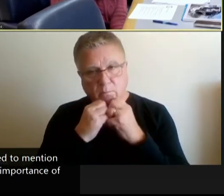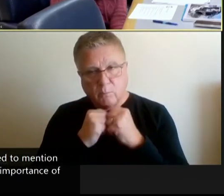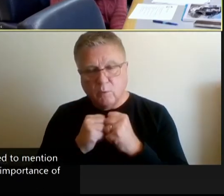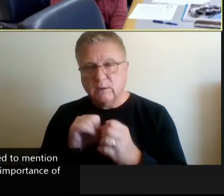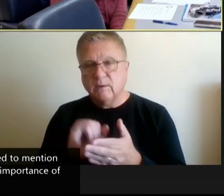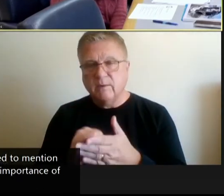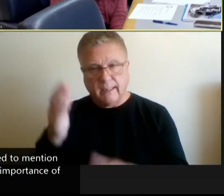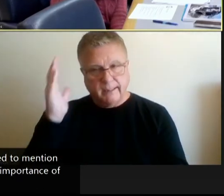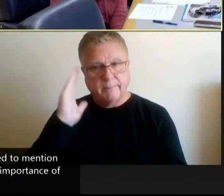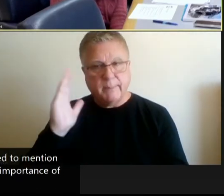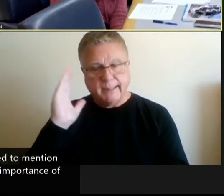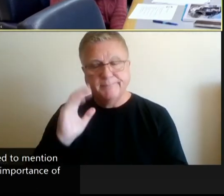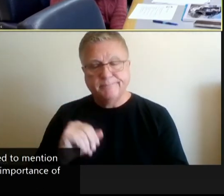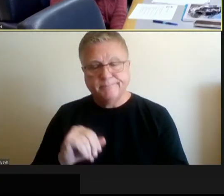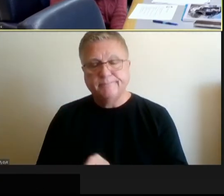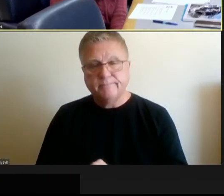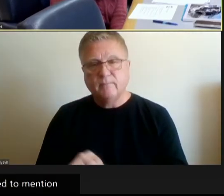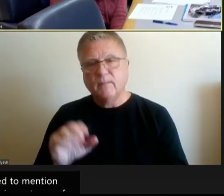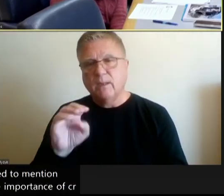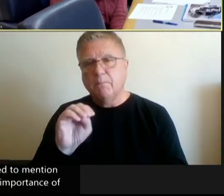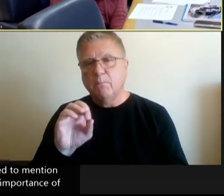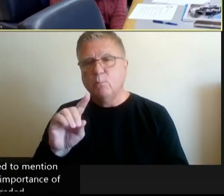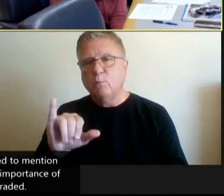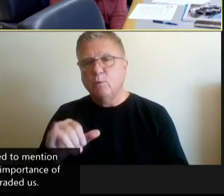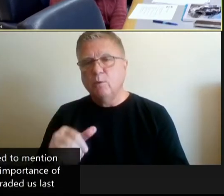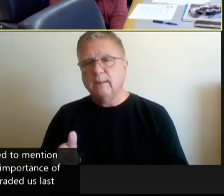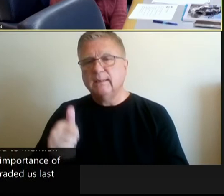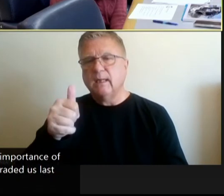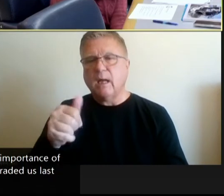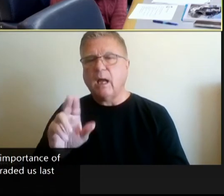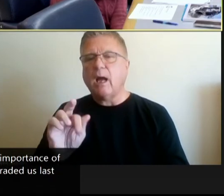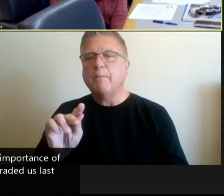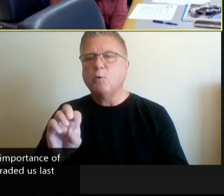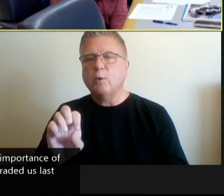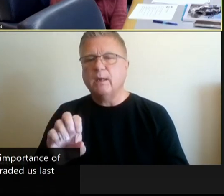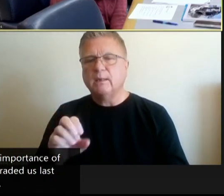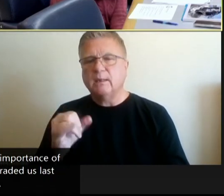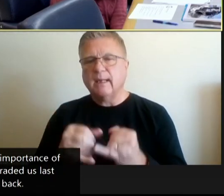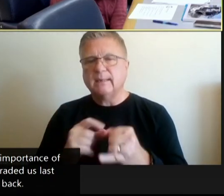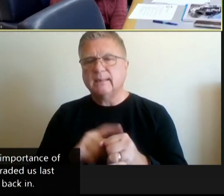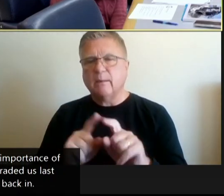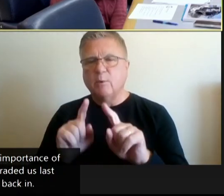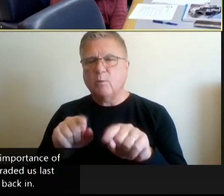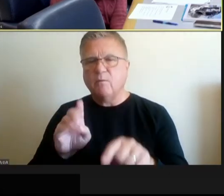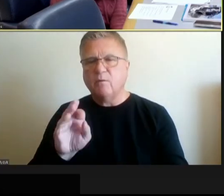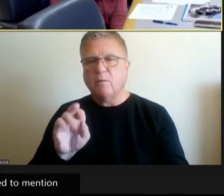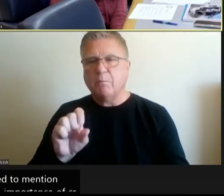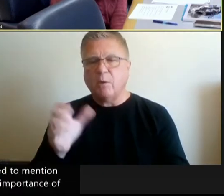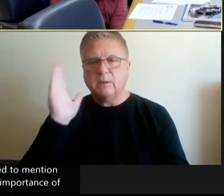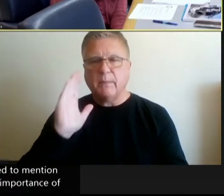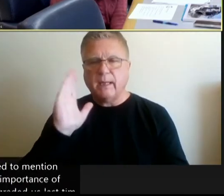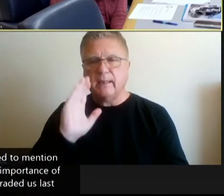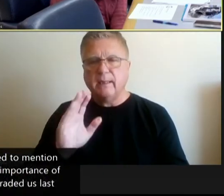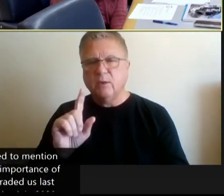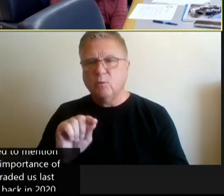past. Moody's upgraded us the last time we went out for bonds, which was back in 2020.